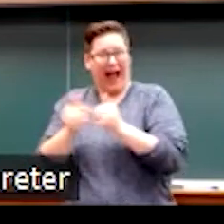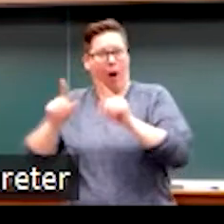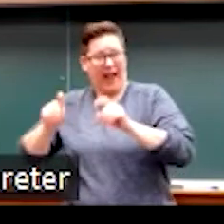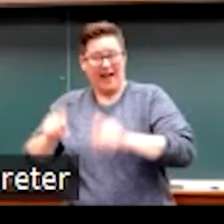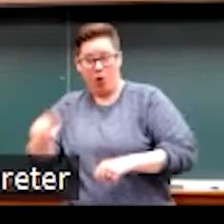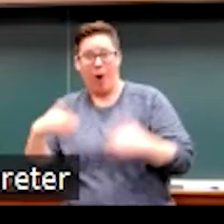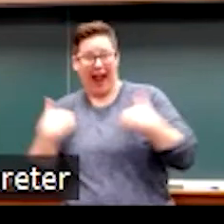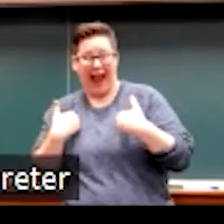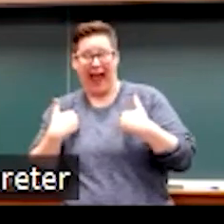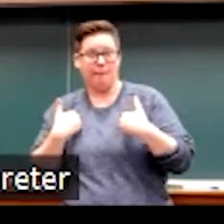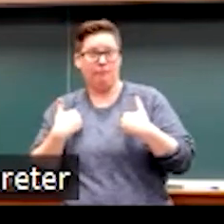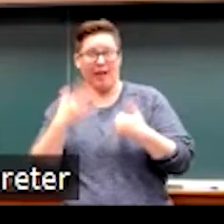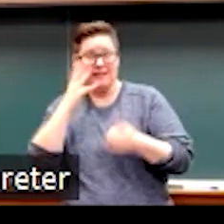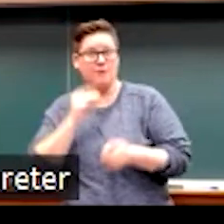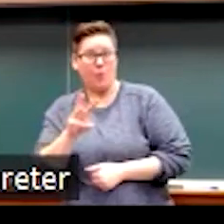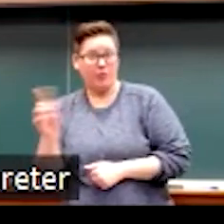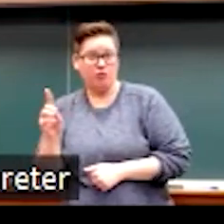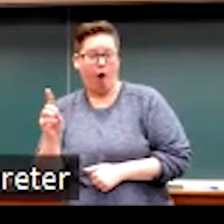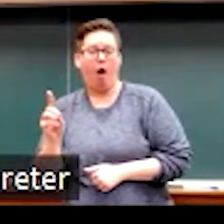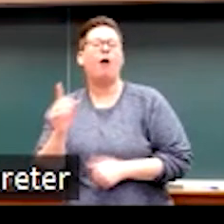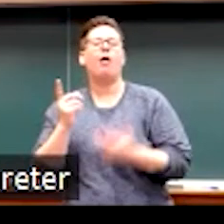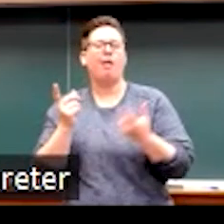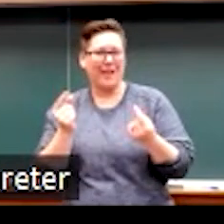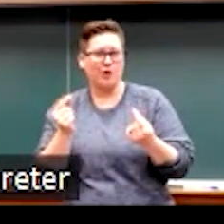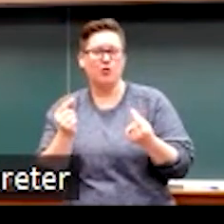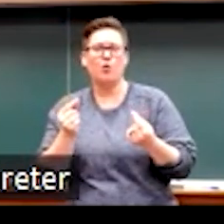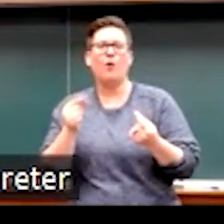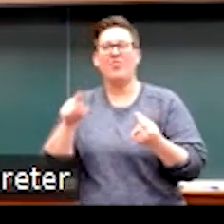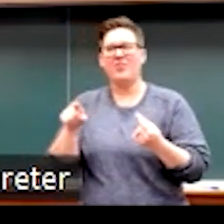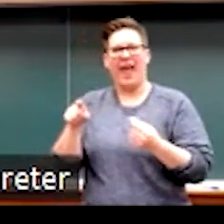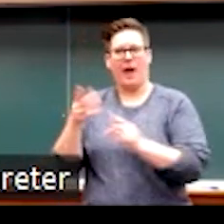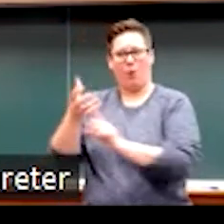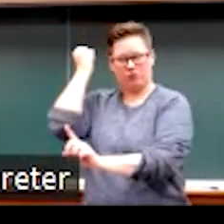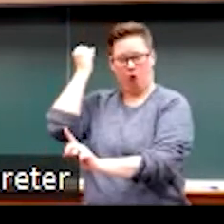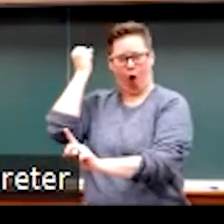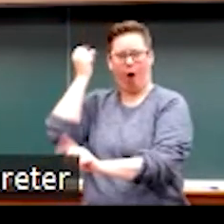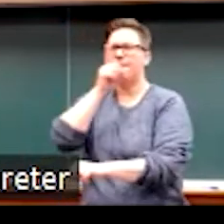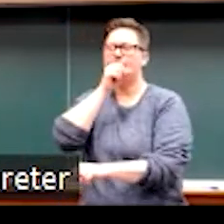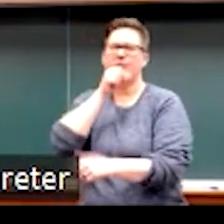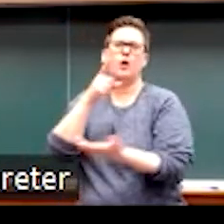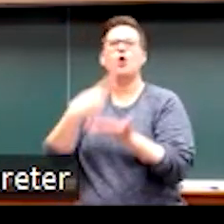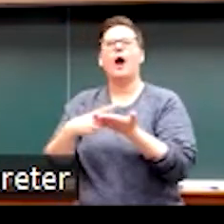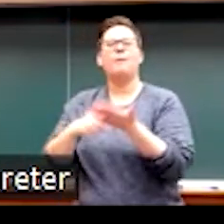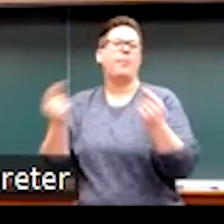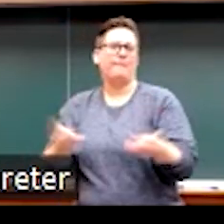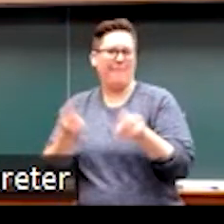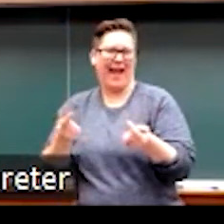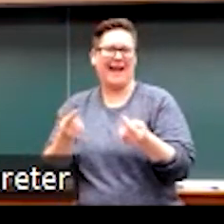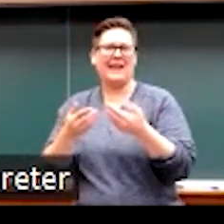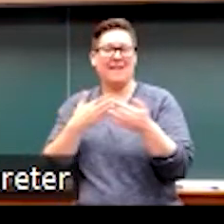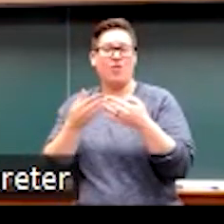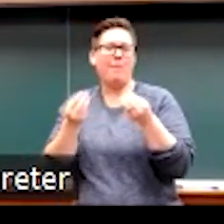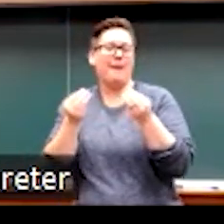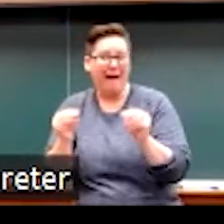test, are these animals in withdrawal? But they do it in the context of withdrawal, and they don't talk about it as pain, even though